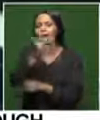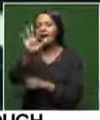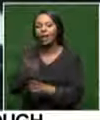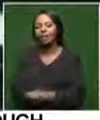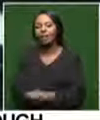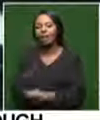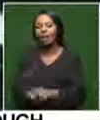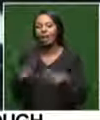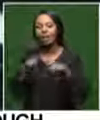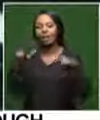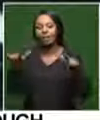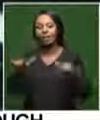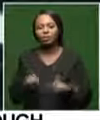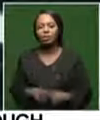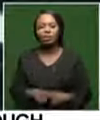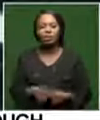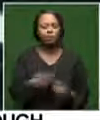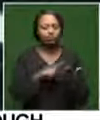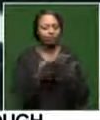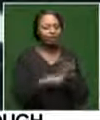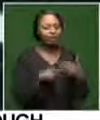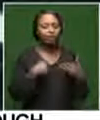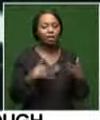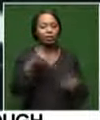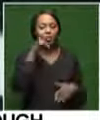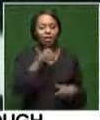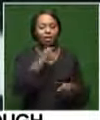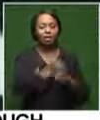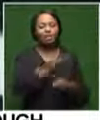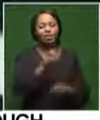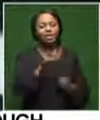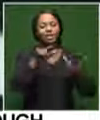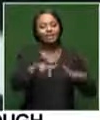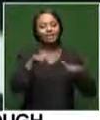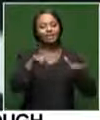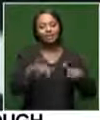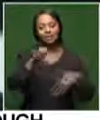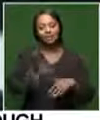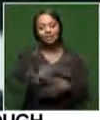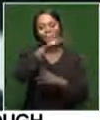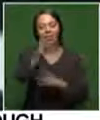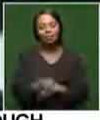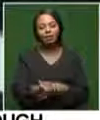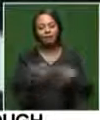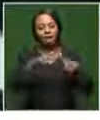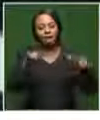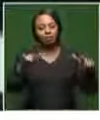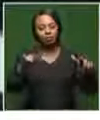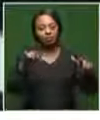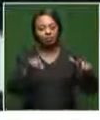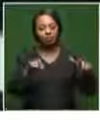My passion, it all started in 2017 with the app was just basically South African languages. And then